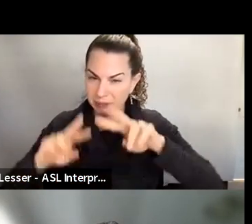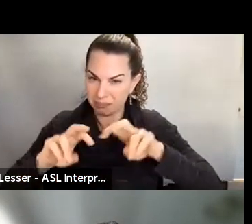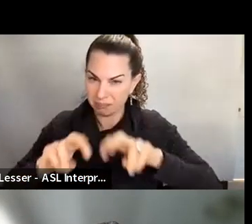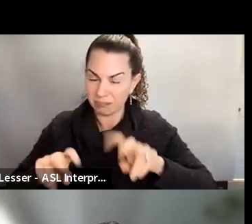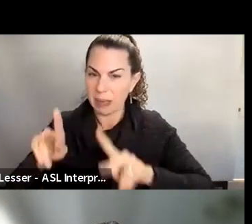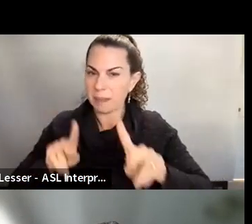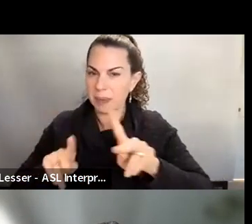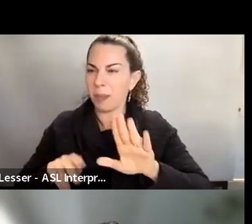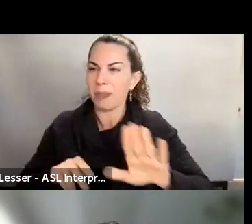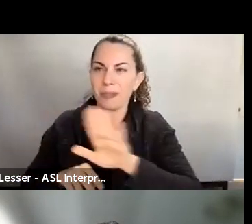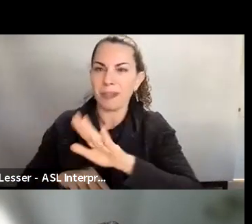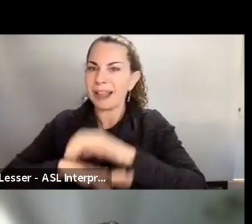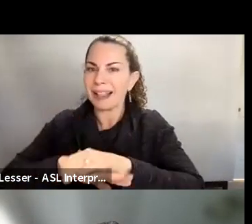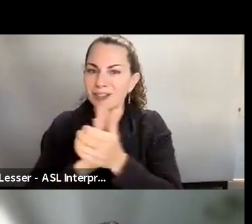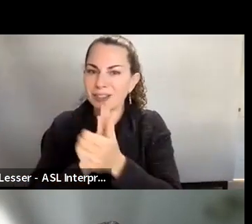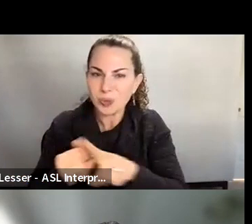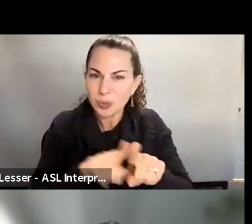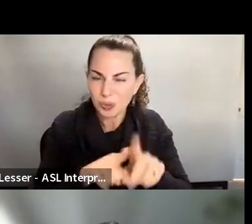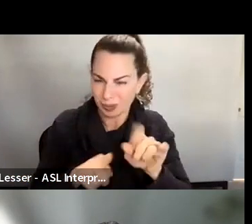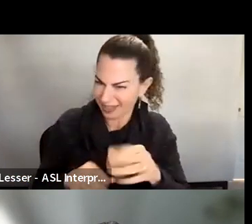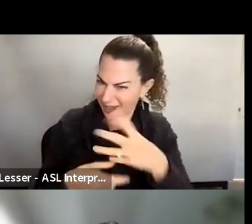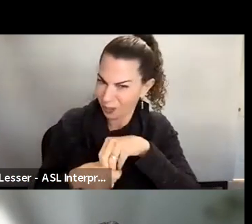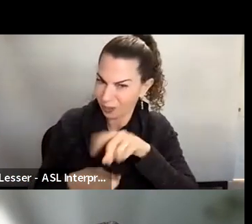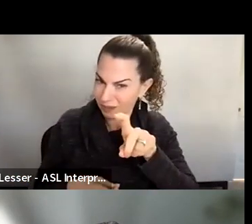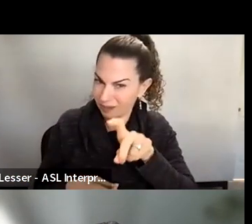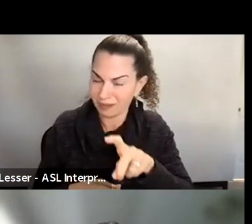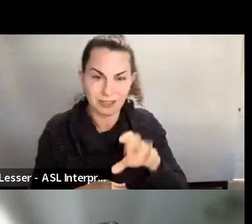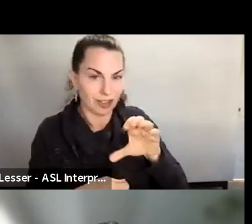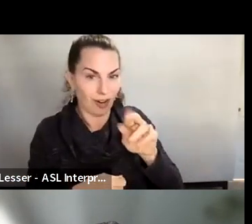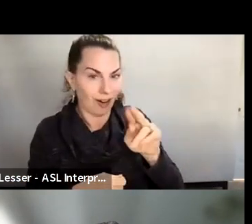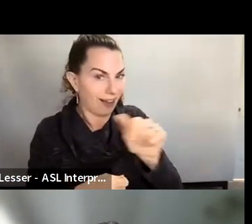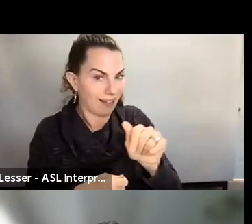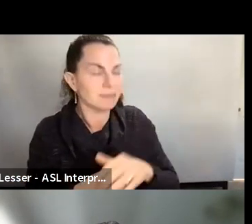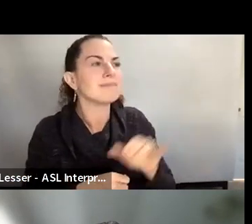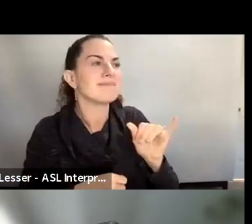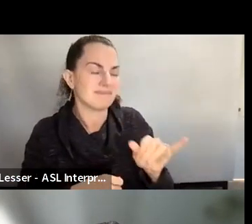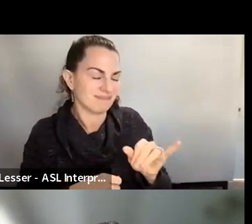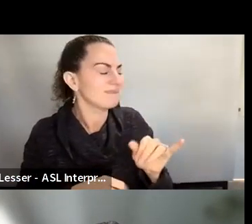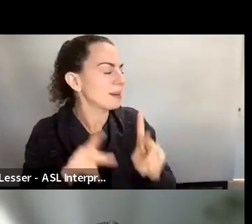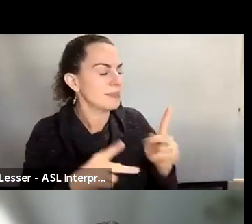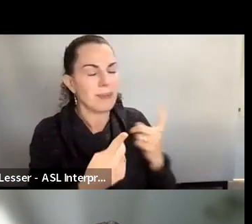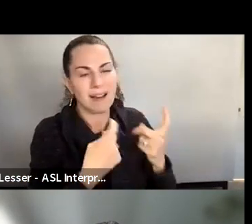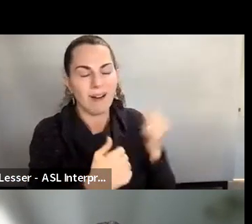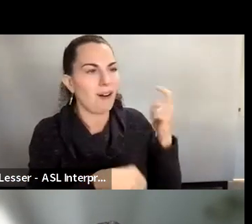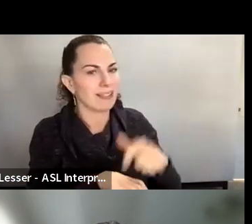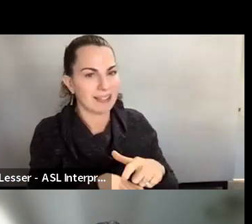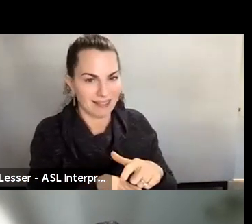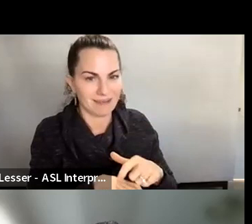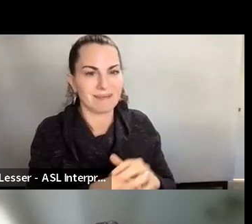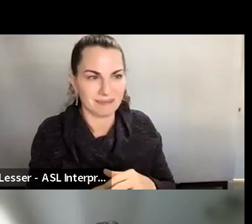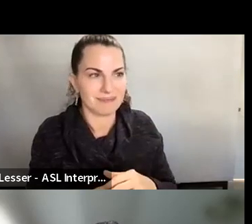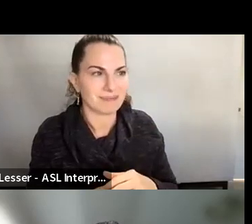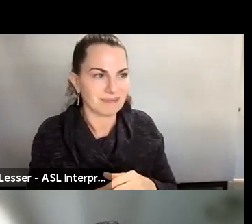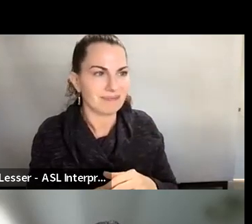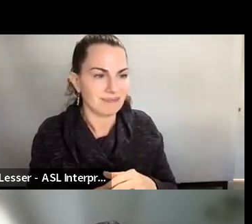we need to be doing that? Isn't that part of this? Carla? Okay. All right. I got that question all the time from